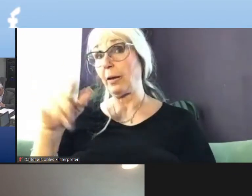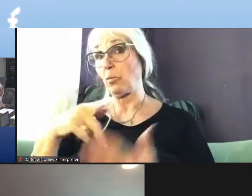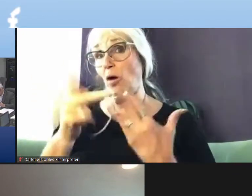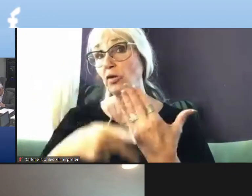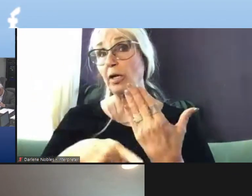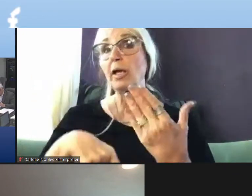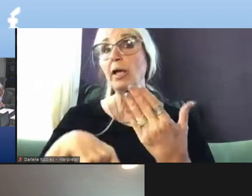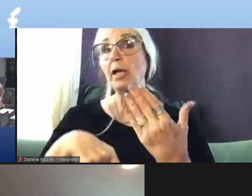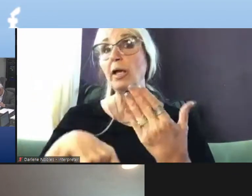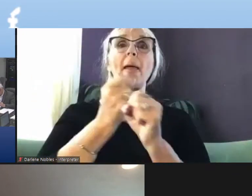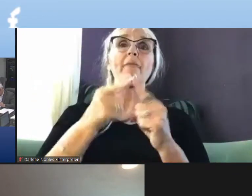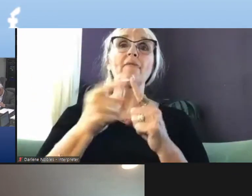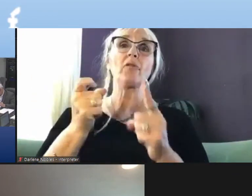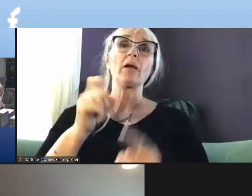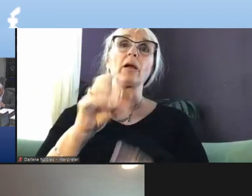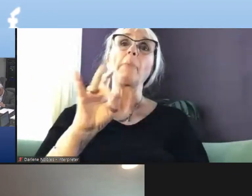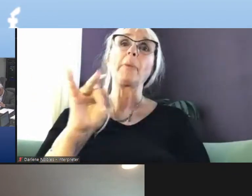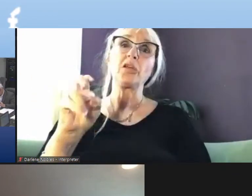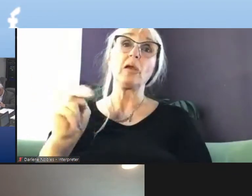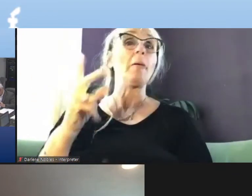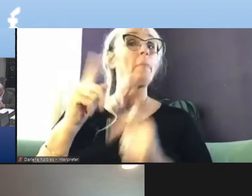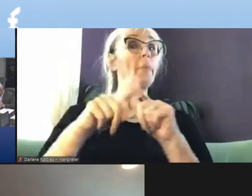commissioners. First,